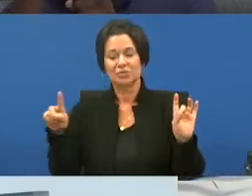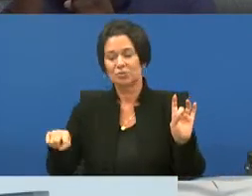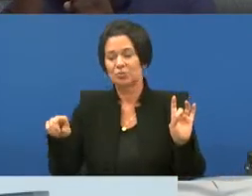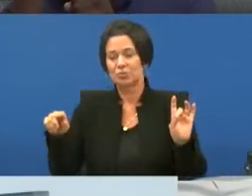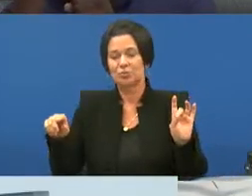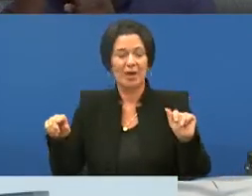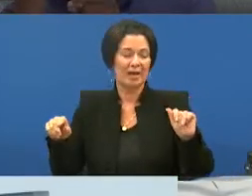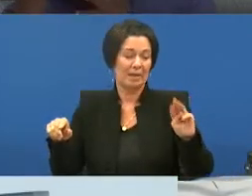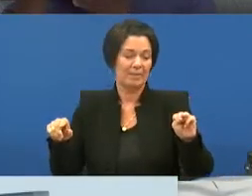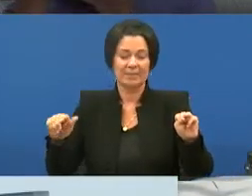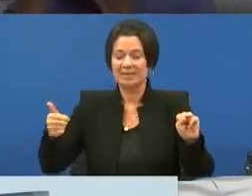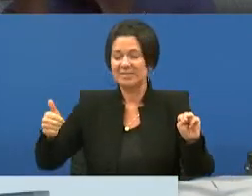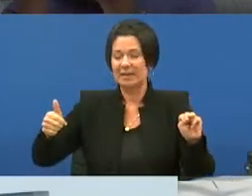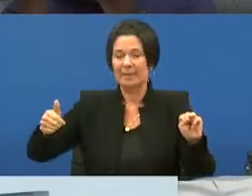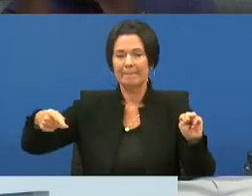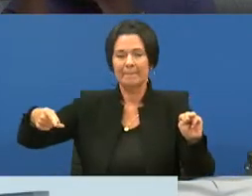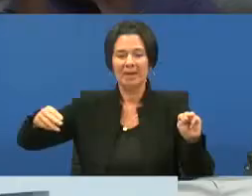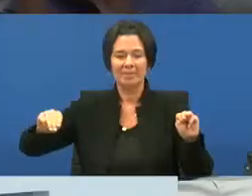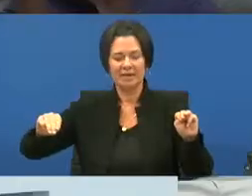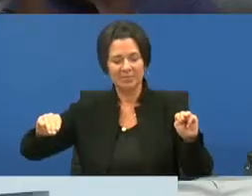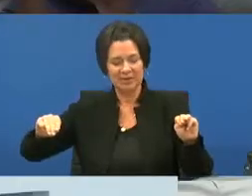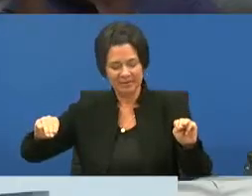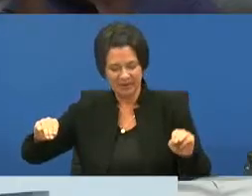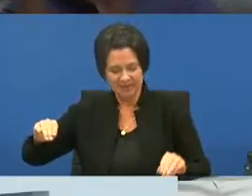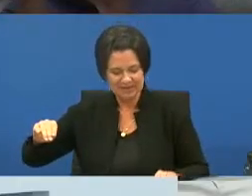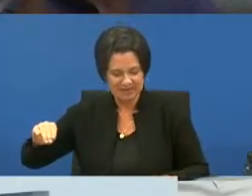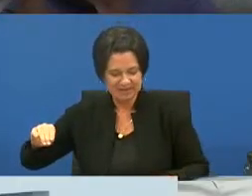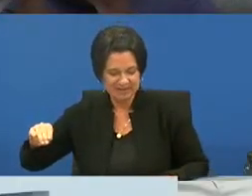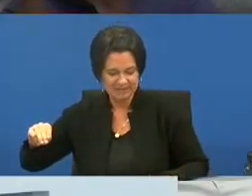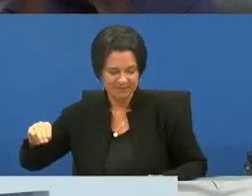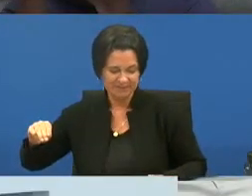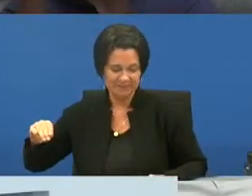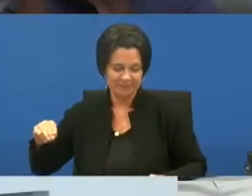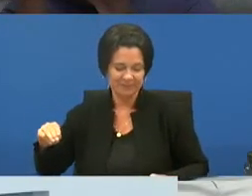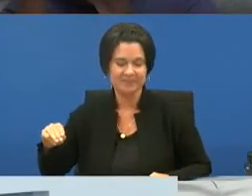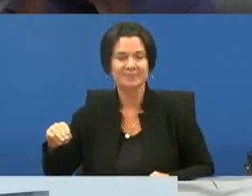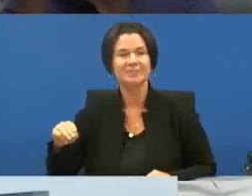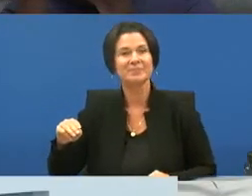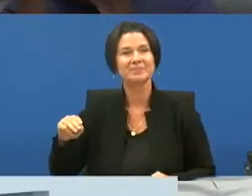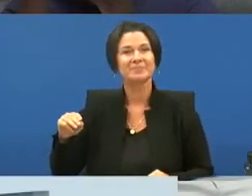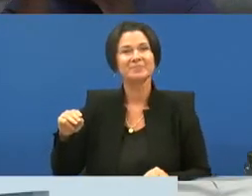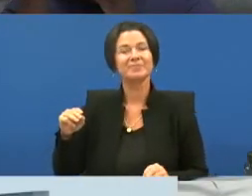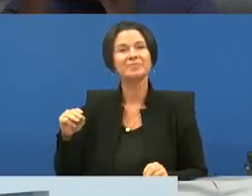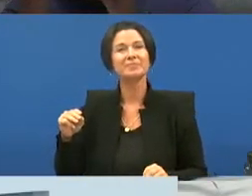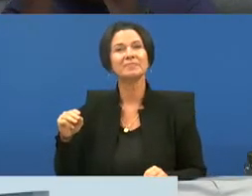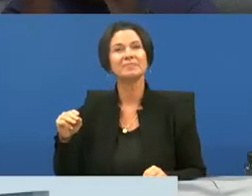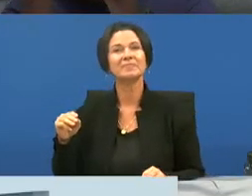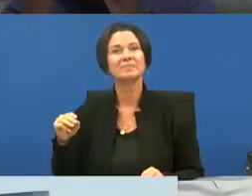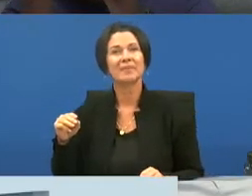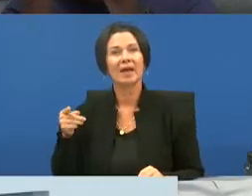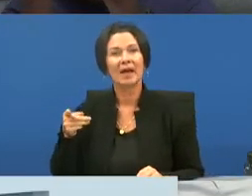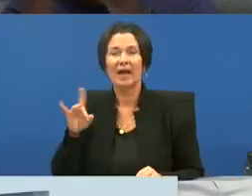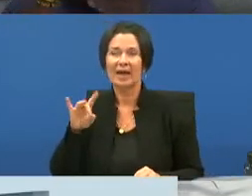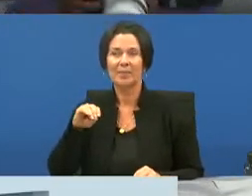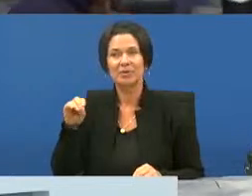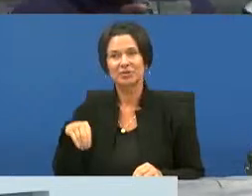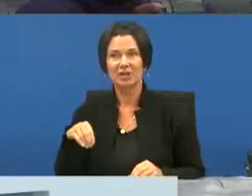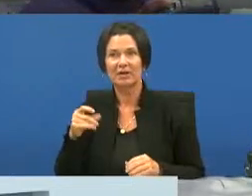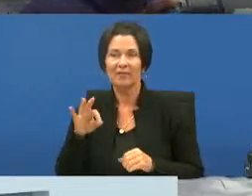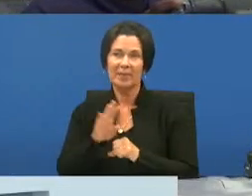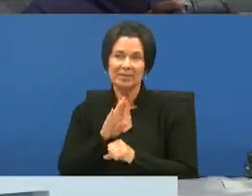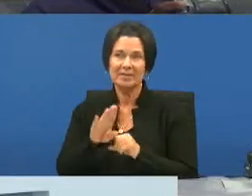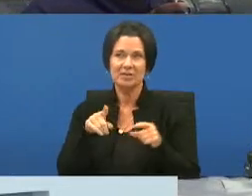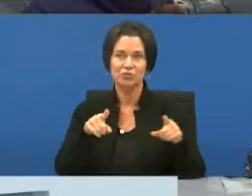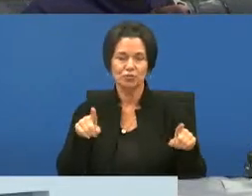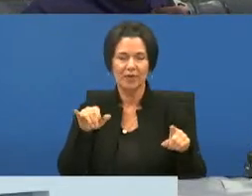of our customers coming between the hours of 5:30 p.m. to 8 p.m. That's the majority of, I'd say 80% of the business is during that time. Well,